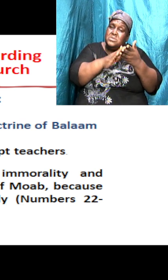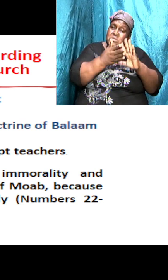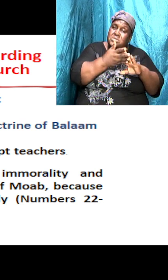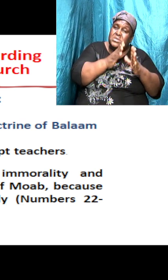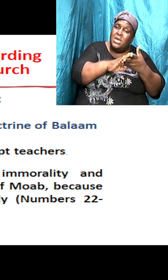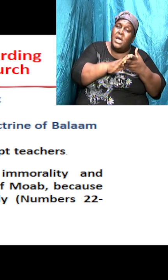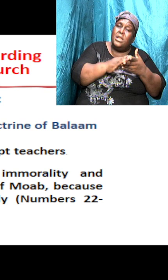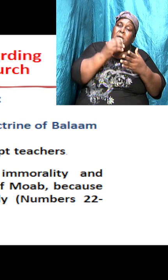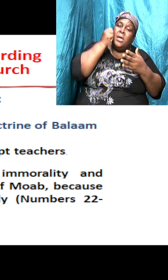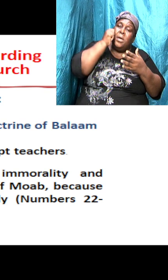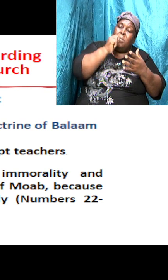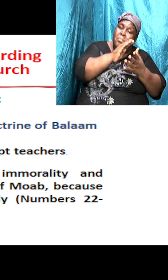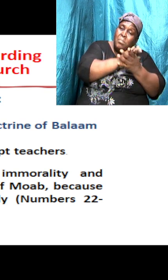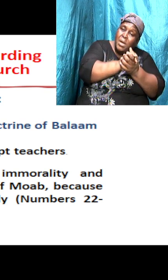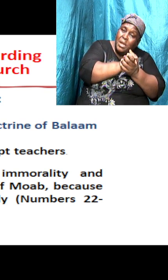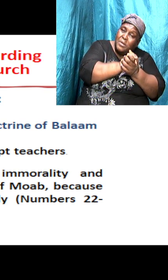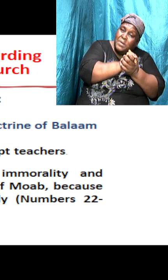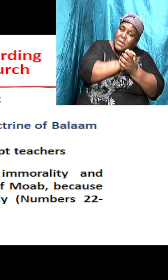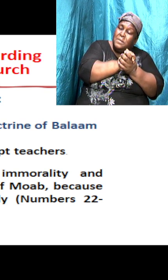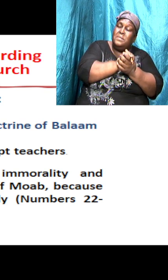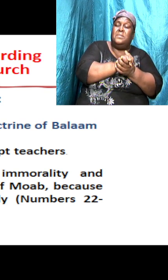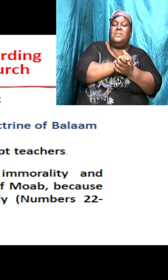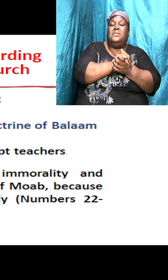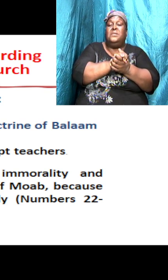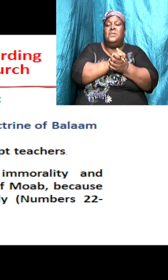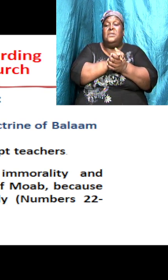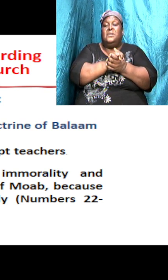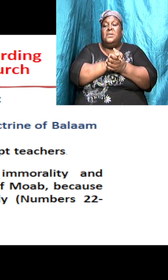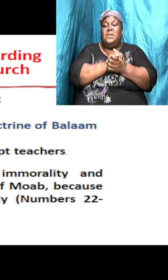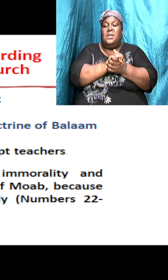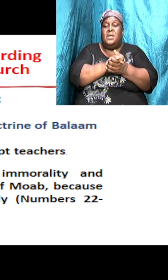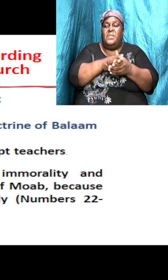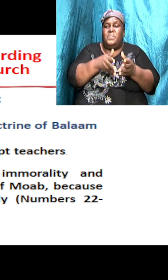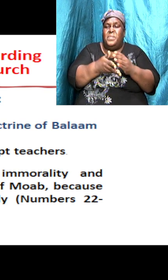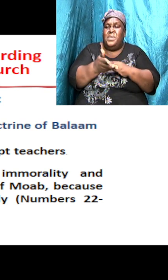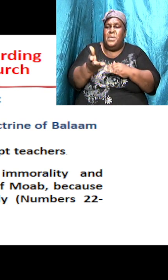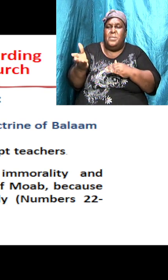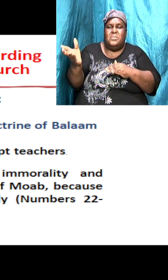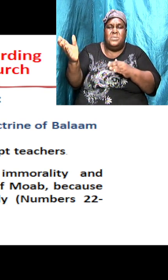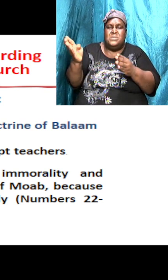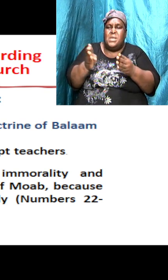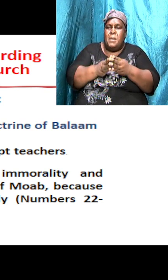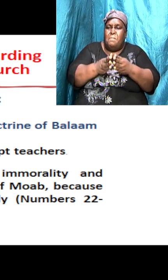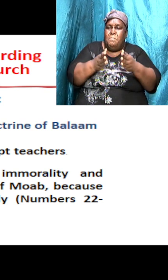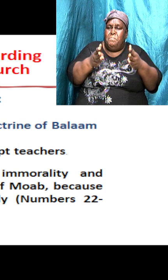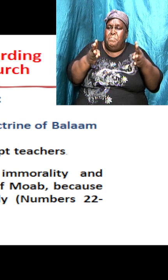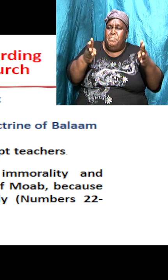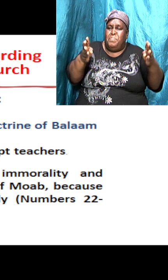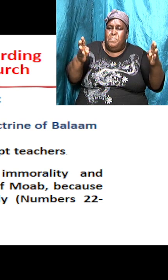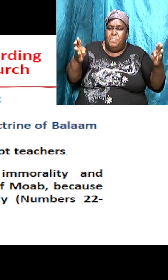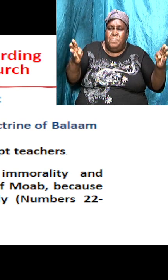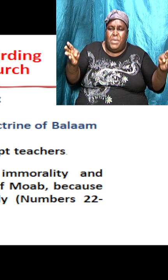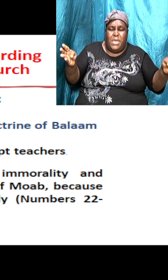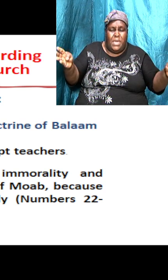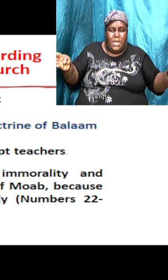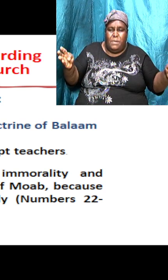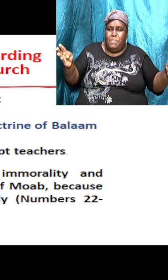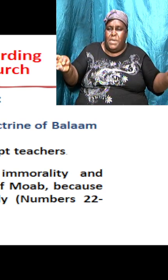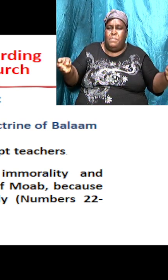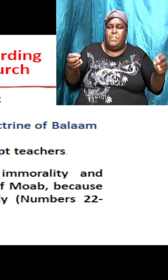heathenic nations of the world. And there was a massive compromise. And